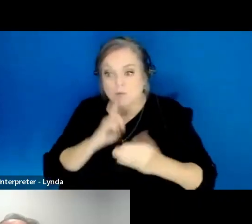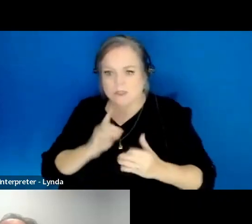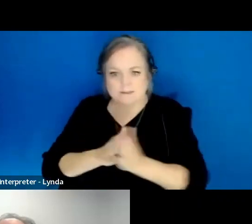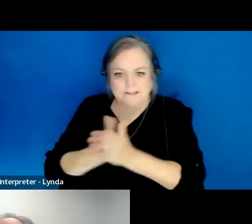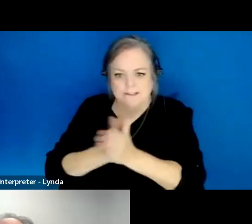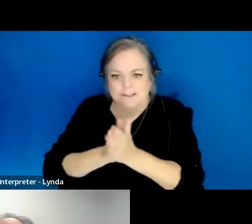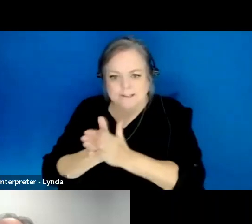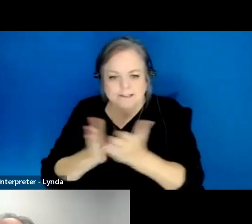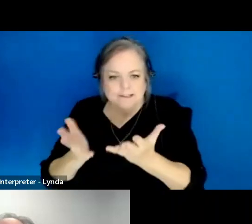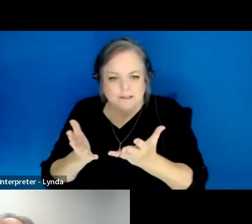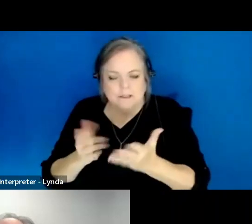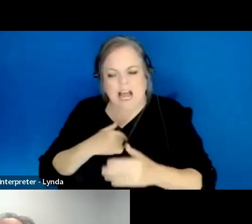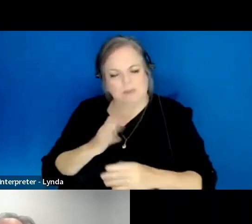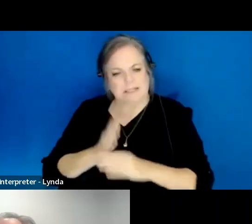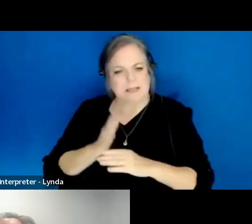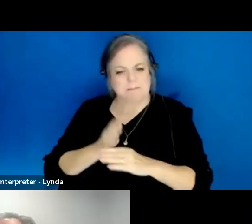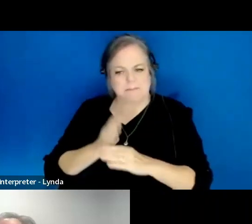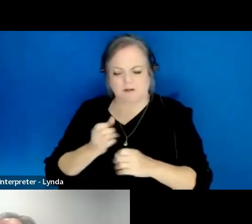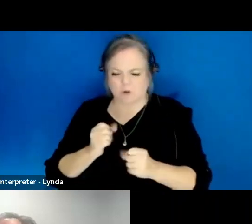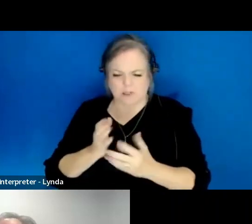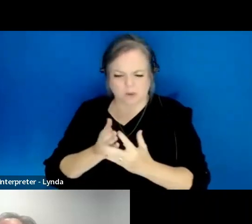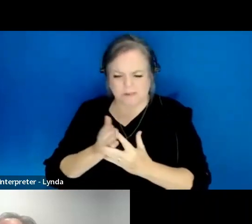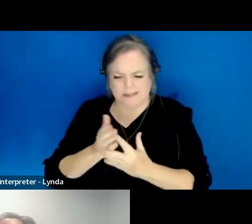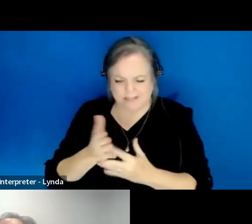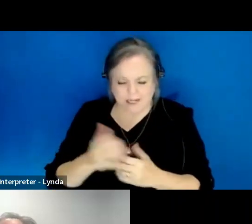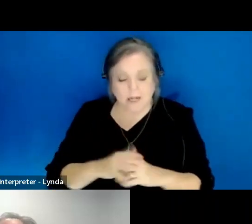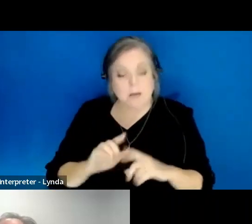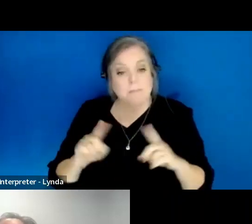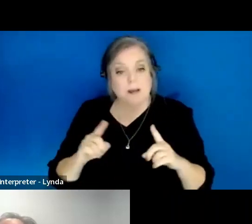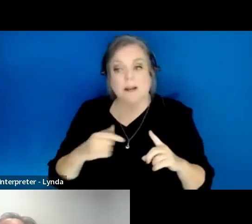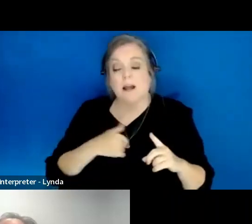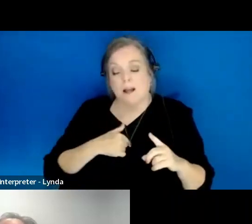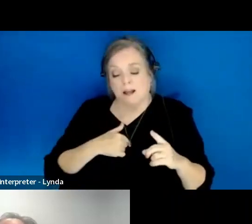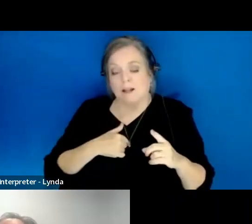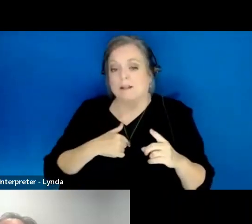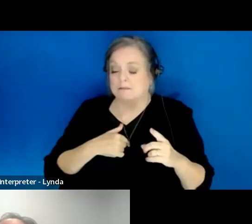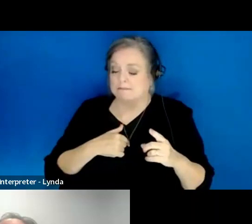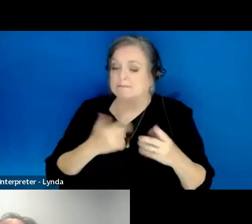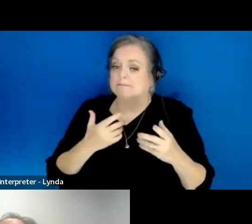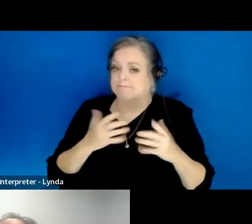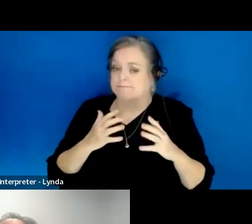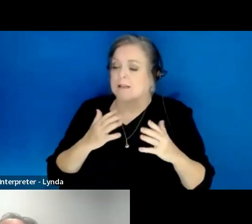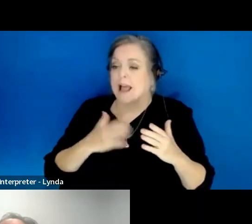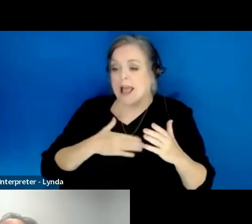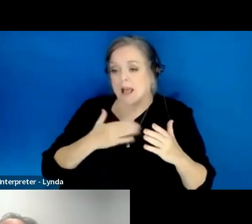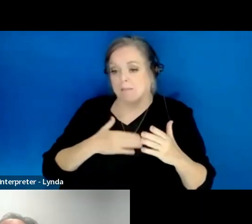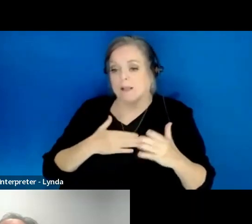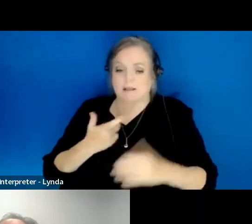it. I was kind of in the middle trying to navigate it. But ultimately, I'm very happy that it became